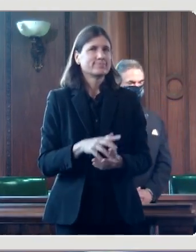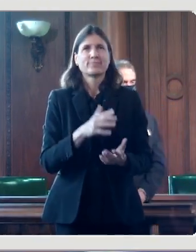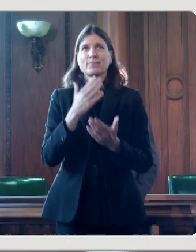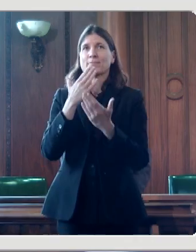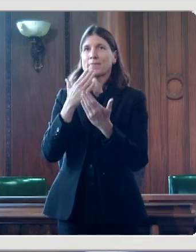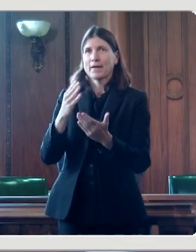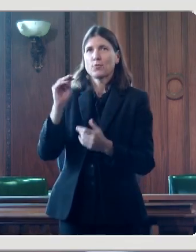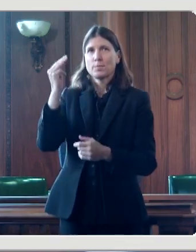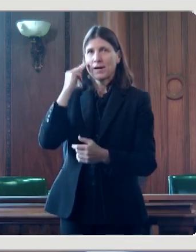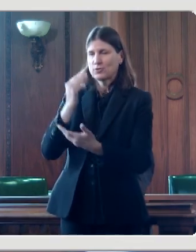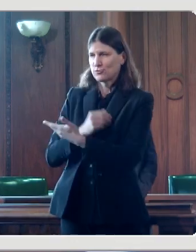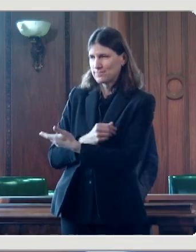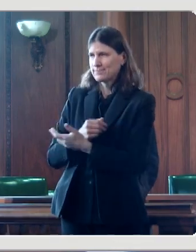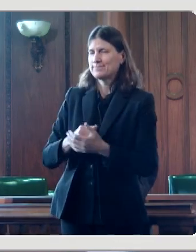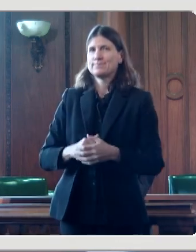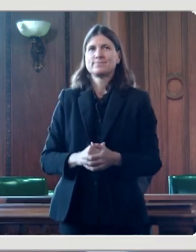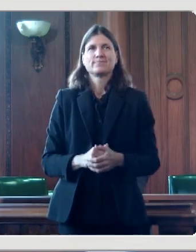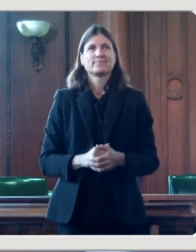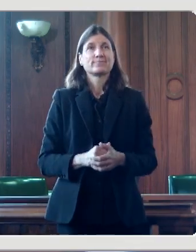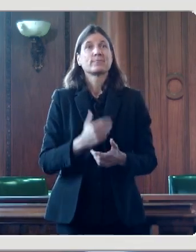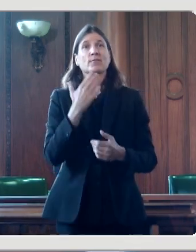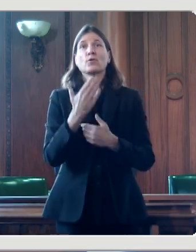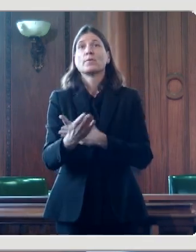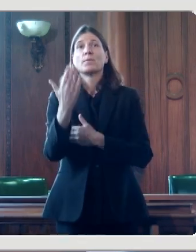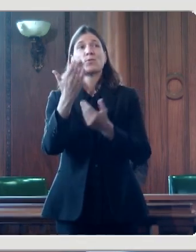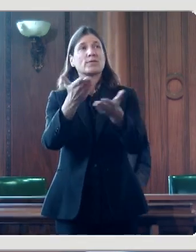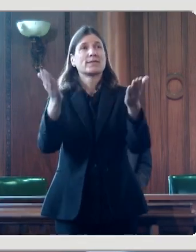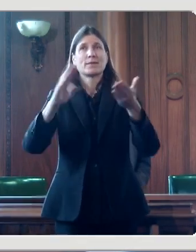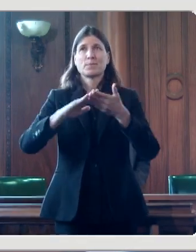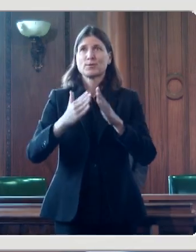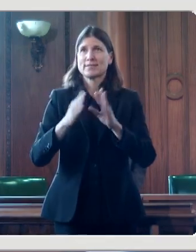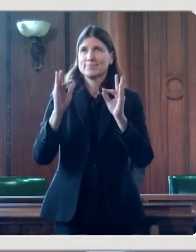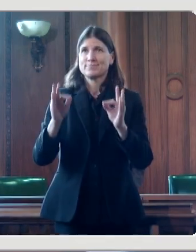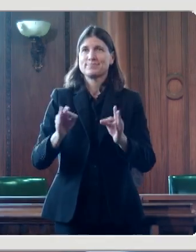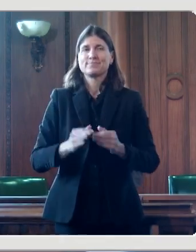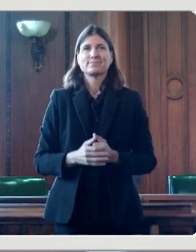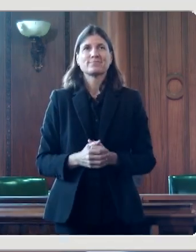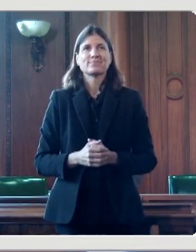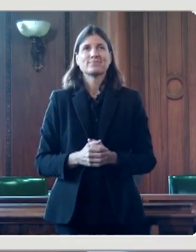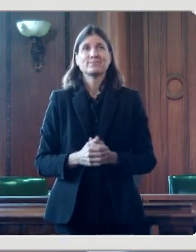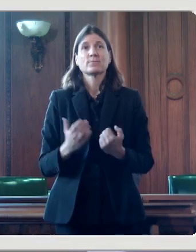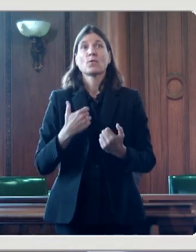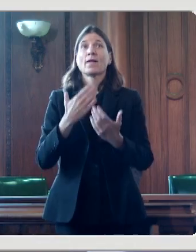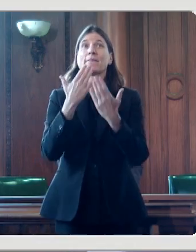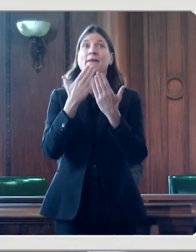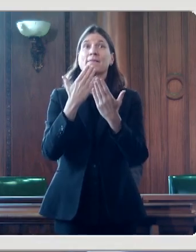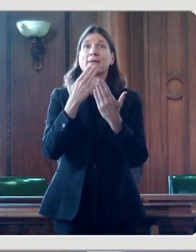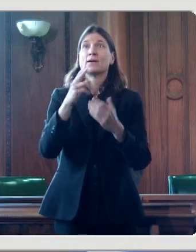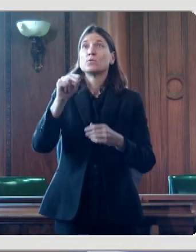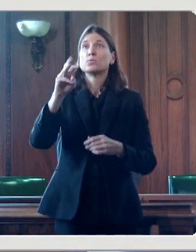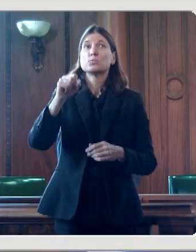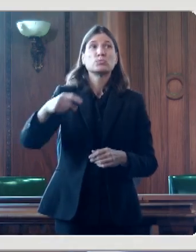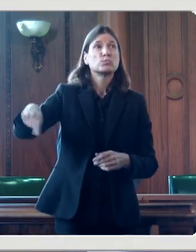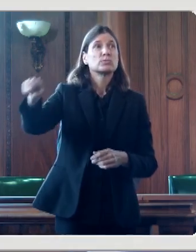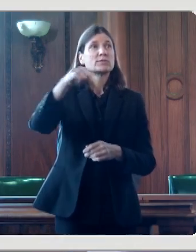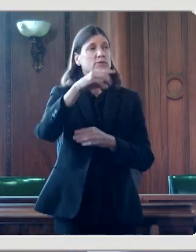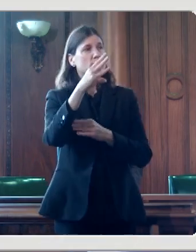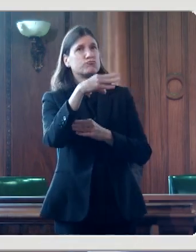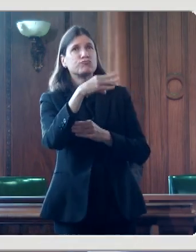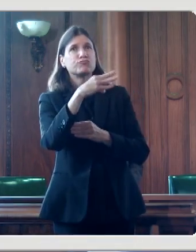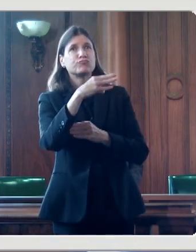Thank you, Mayor. And good morning, everyone. And I want to thank the media as well for continuing to report out on the